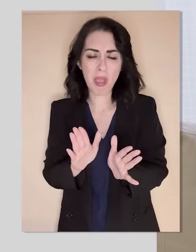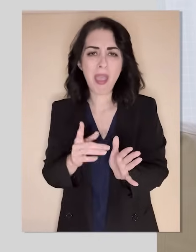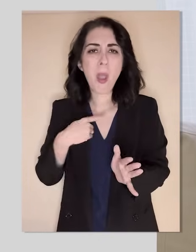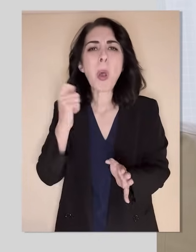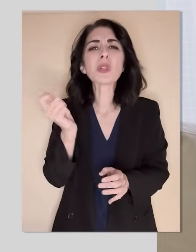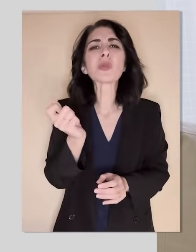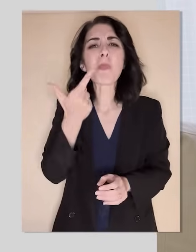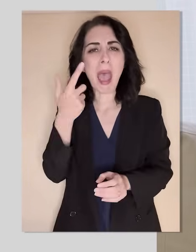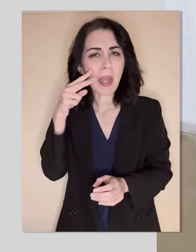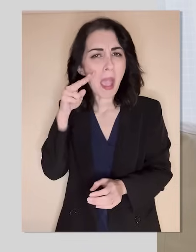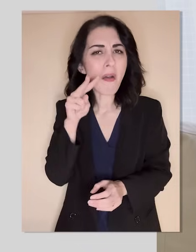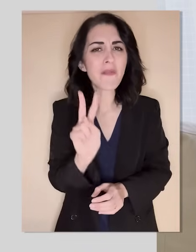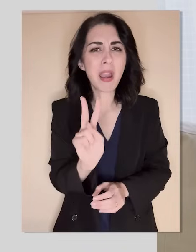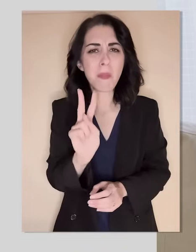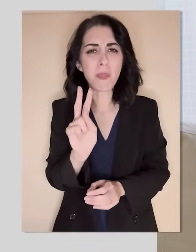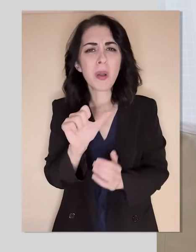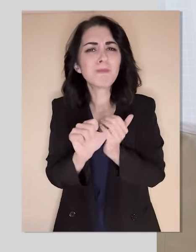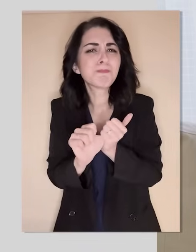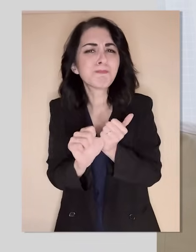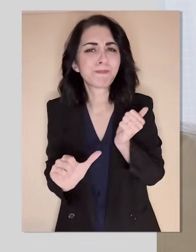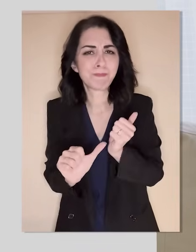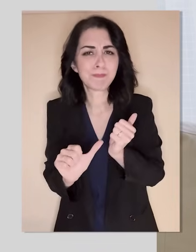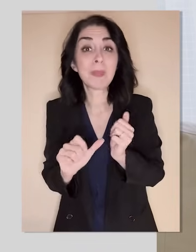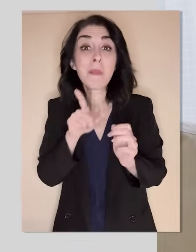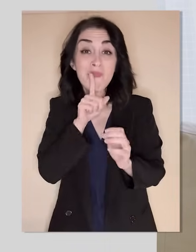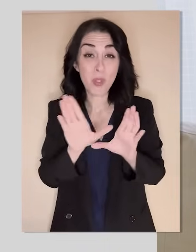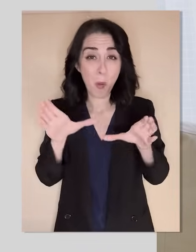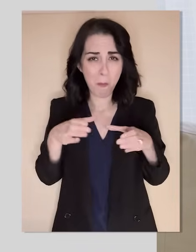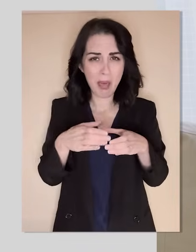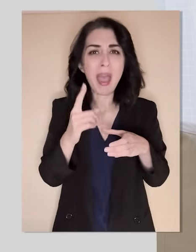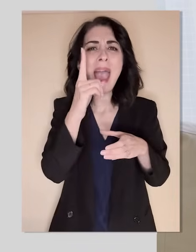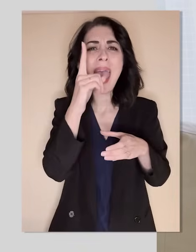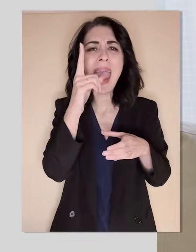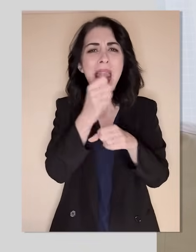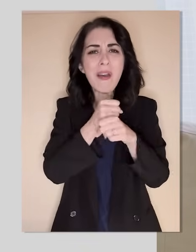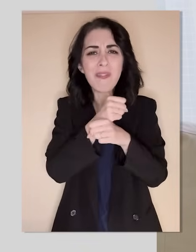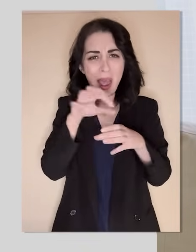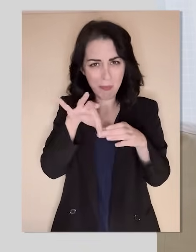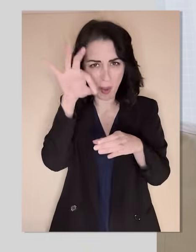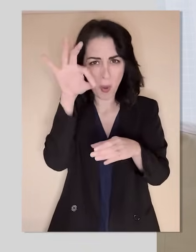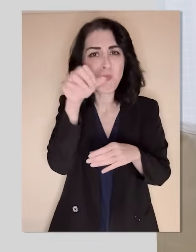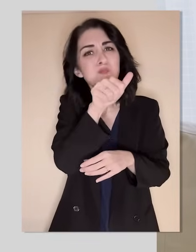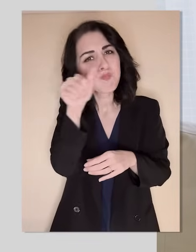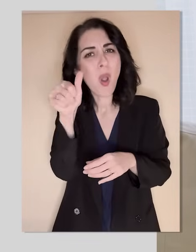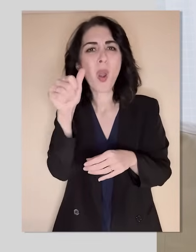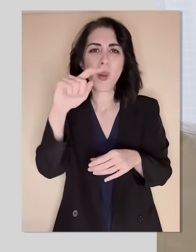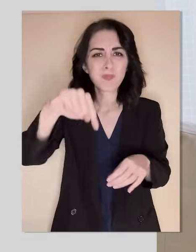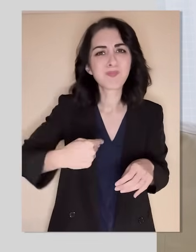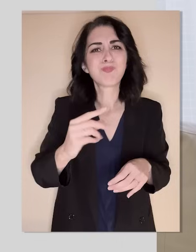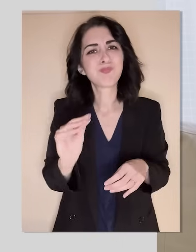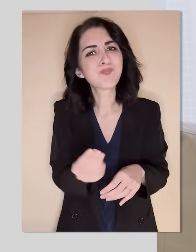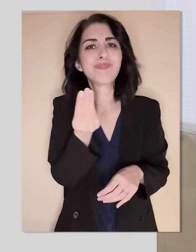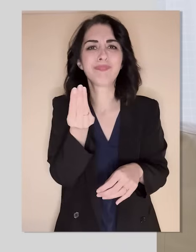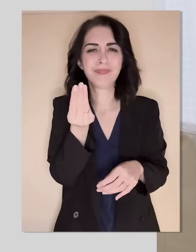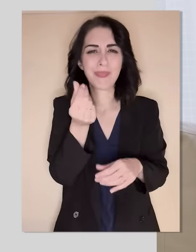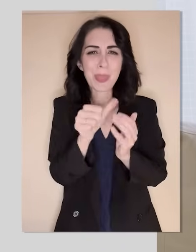them could do it, but usually very mild. And there are always exceptions where somebody has a very bad problem, but it's quite